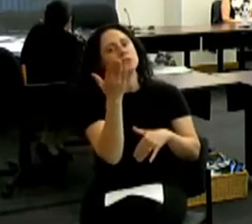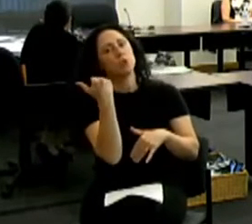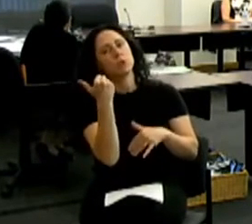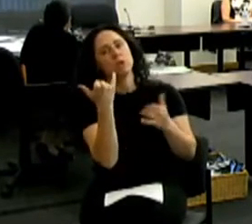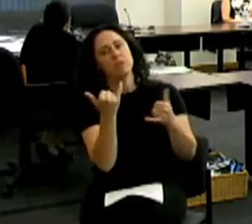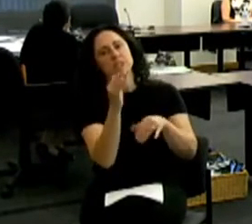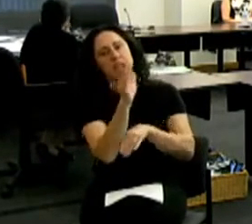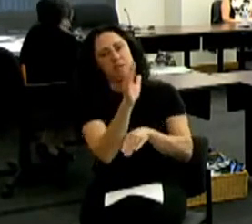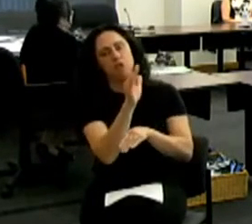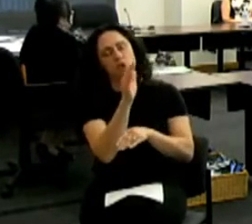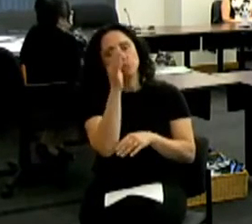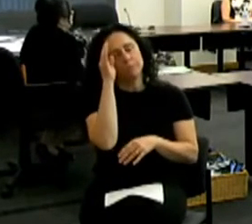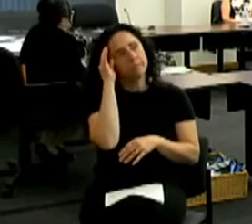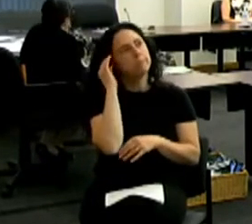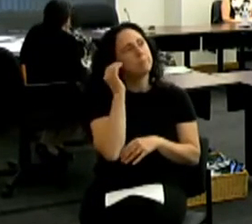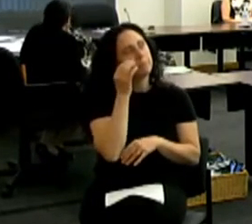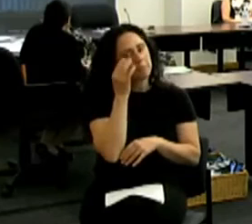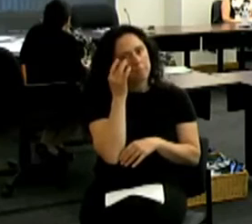afternoon.